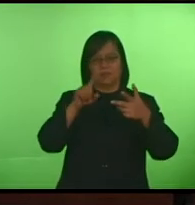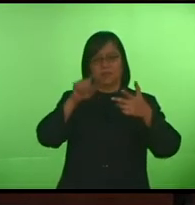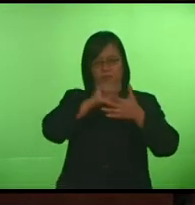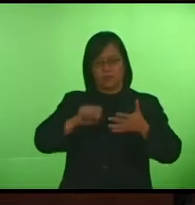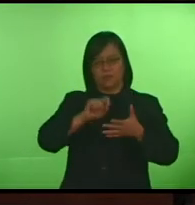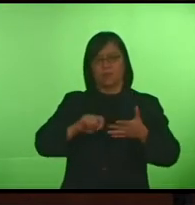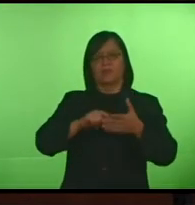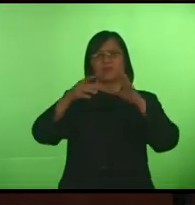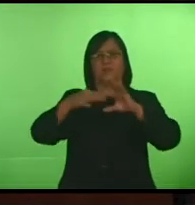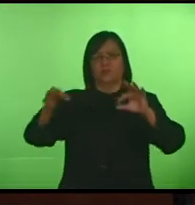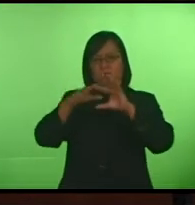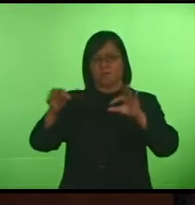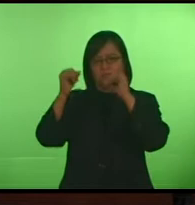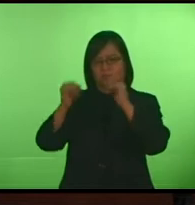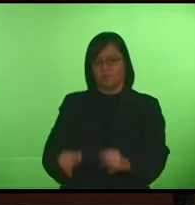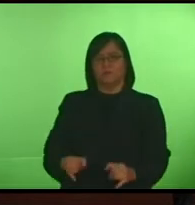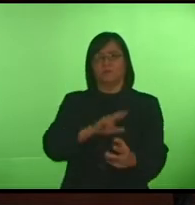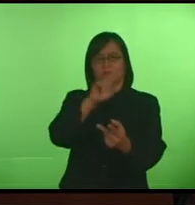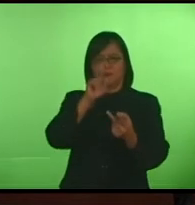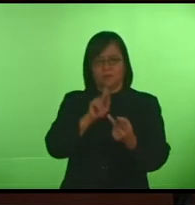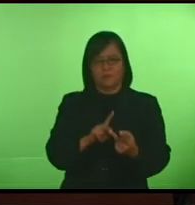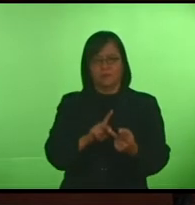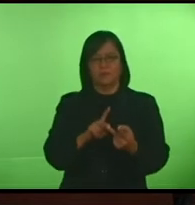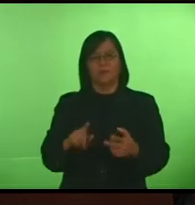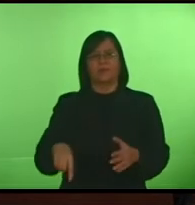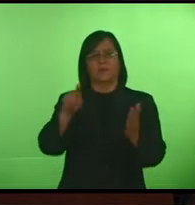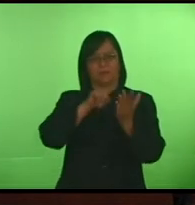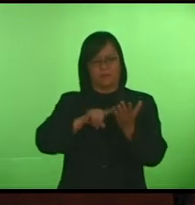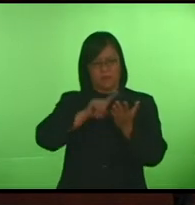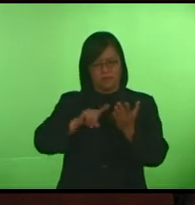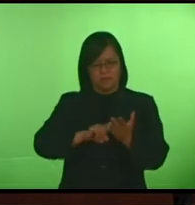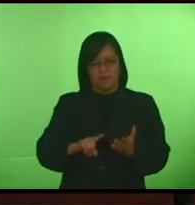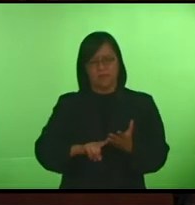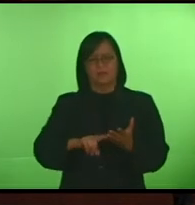check for plagiarism and screen information effectively, and